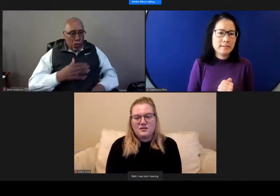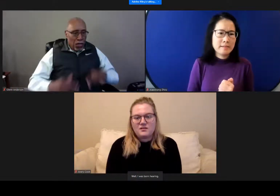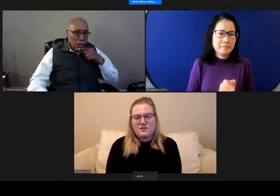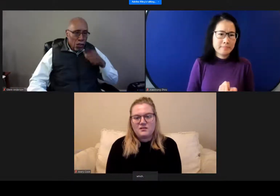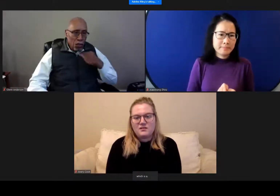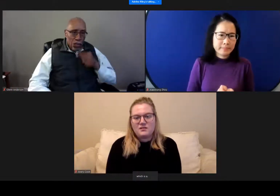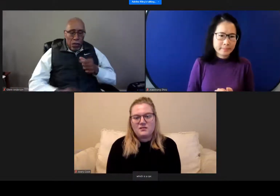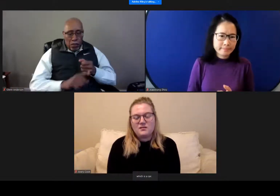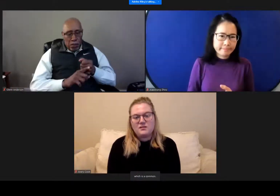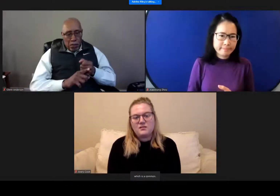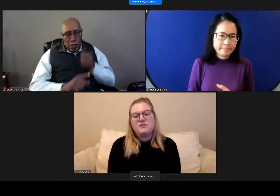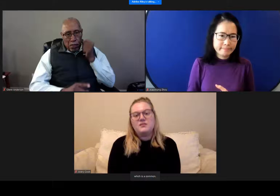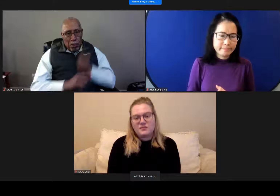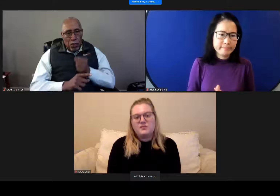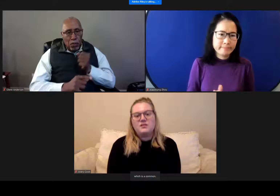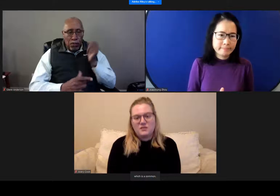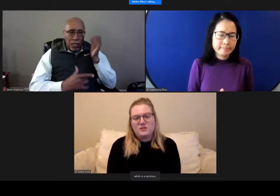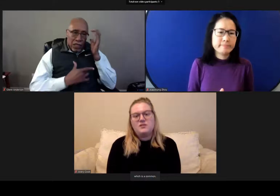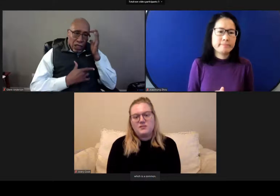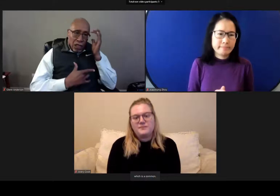which is a common